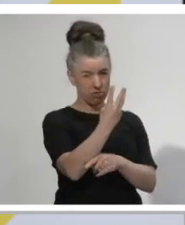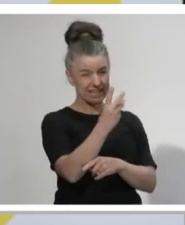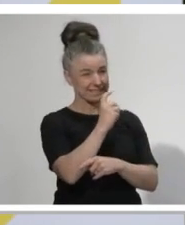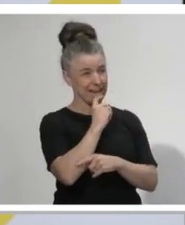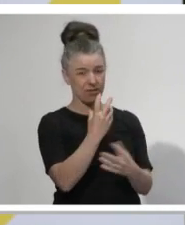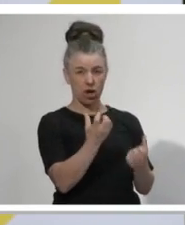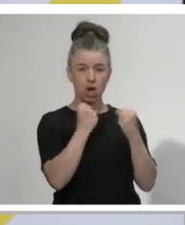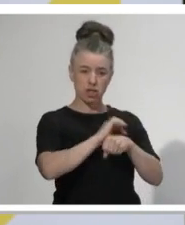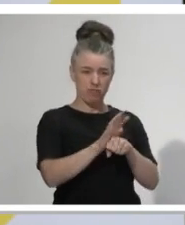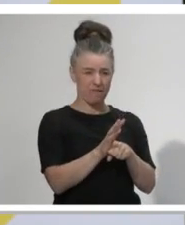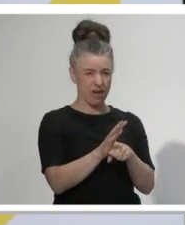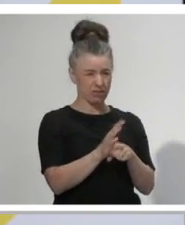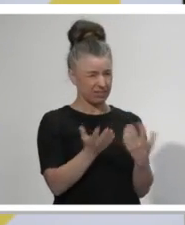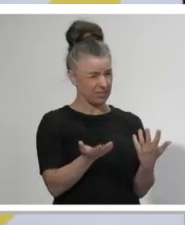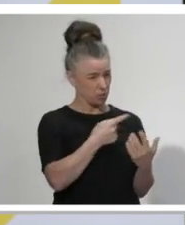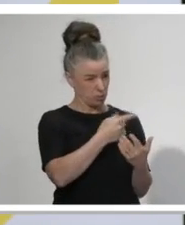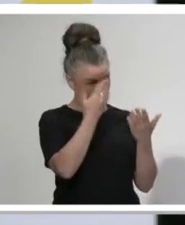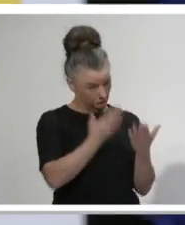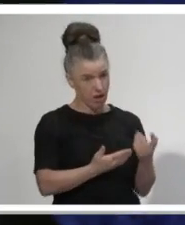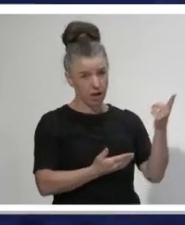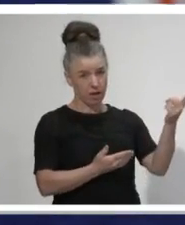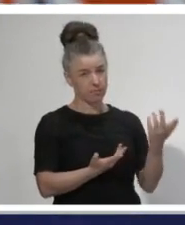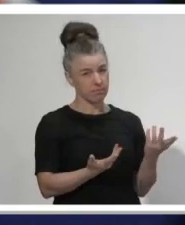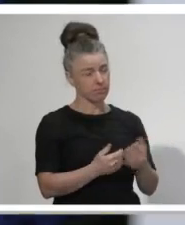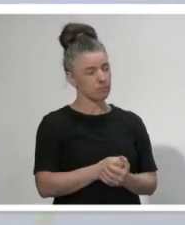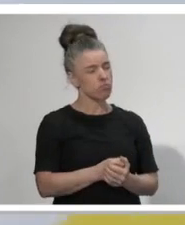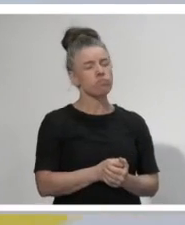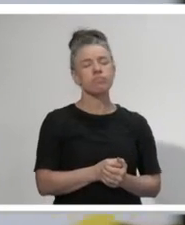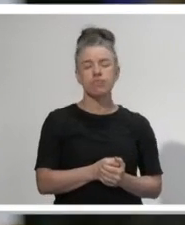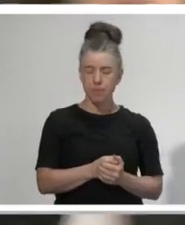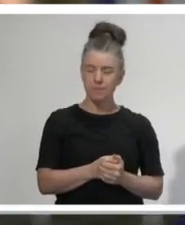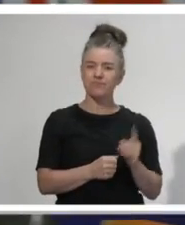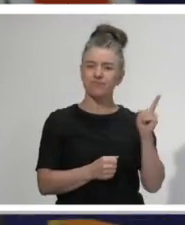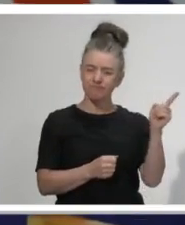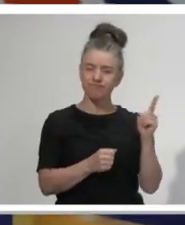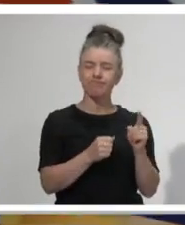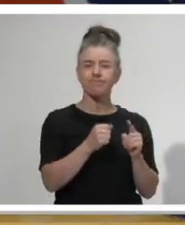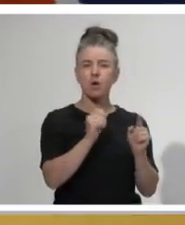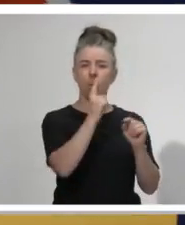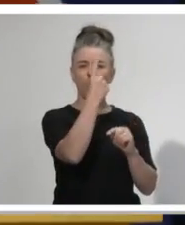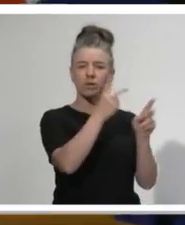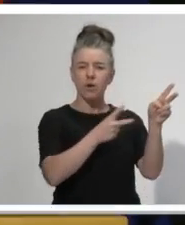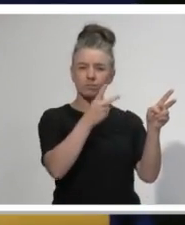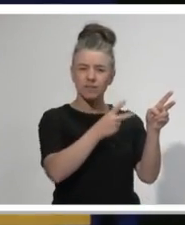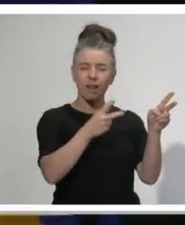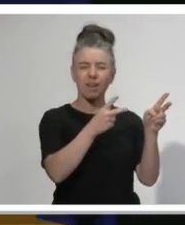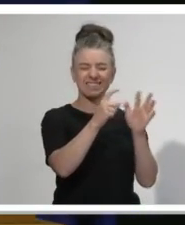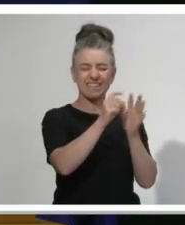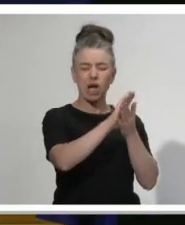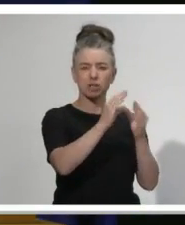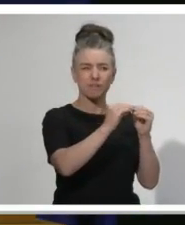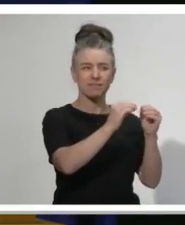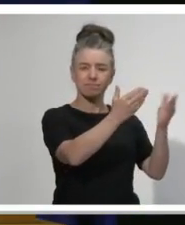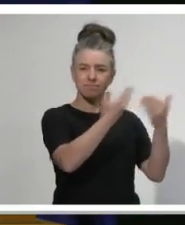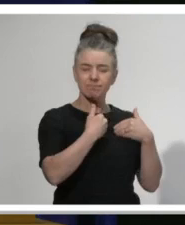coronavirus? So Waitemata DHB have given me some details today around the investigations that they're